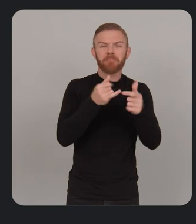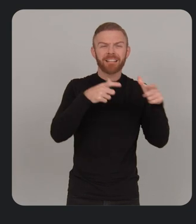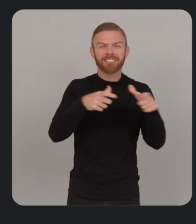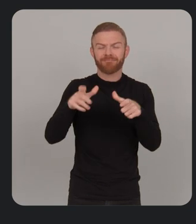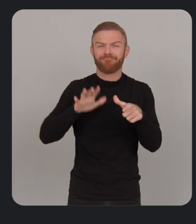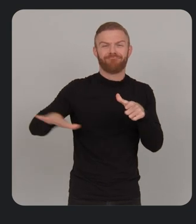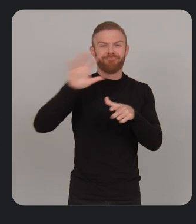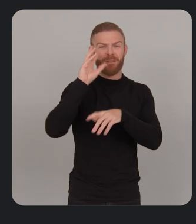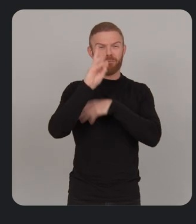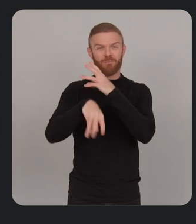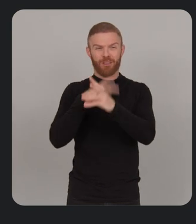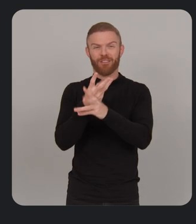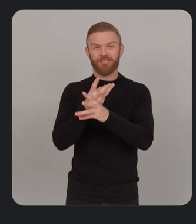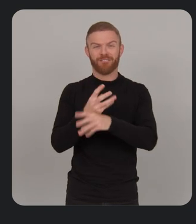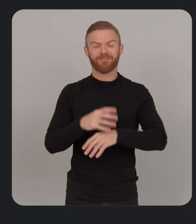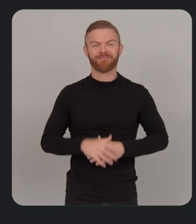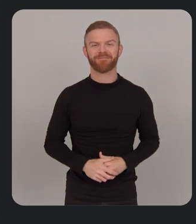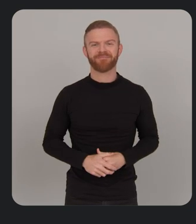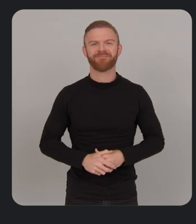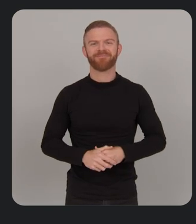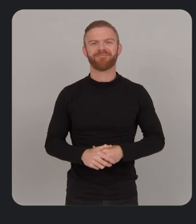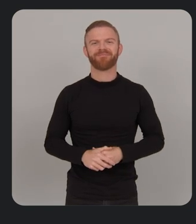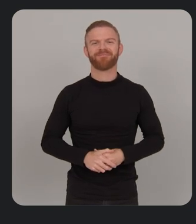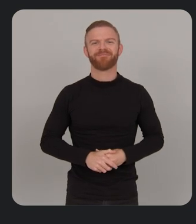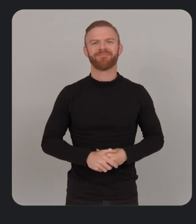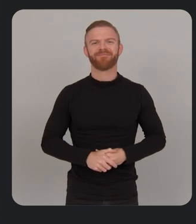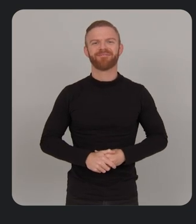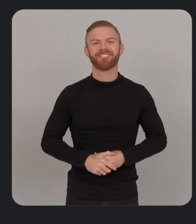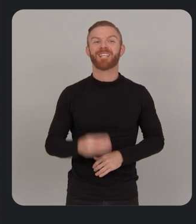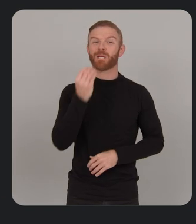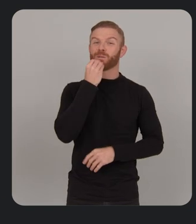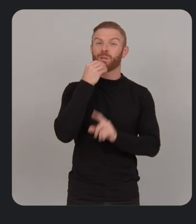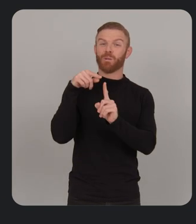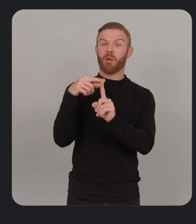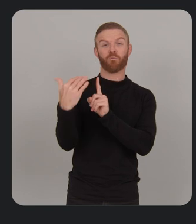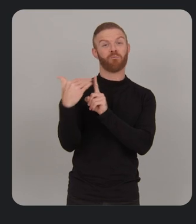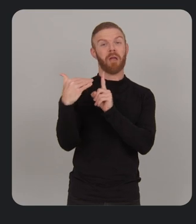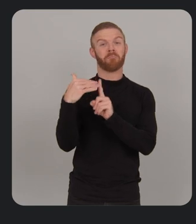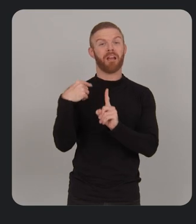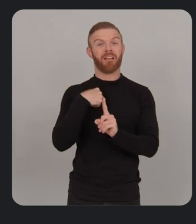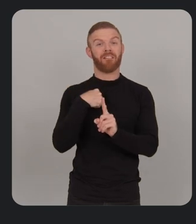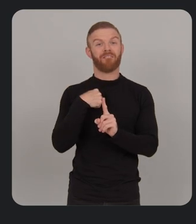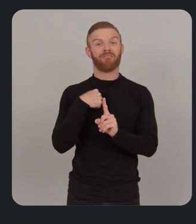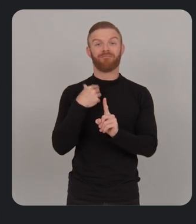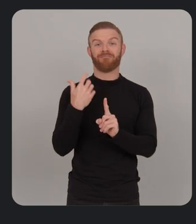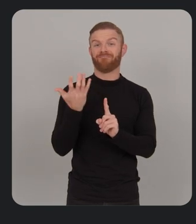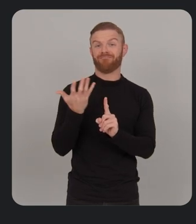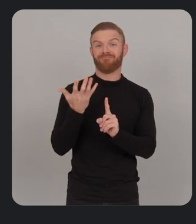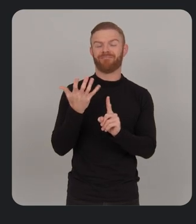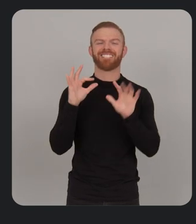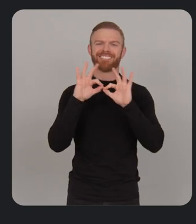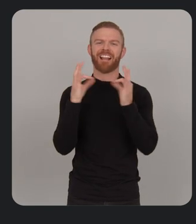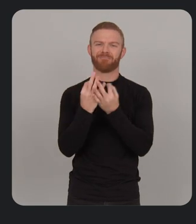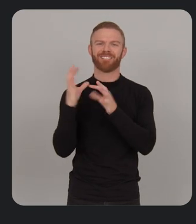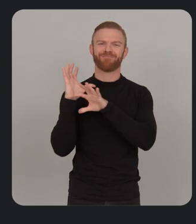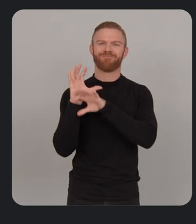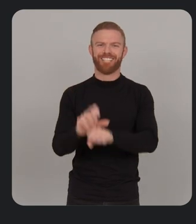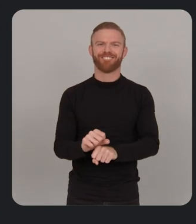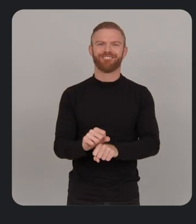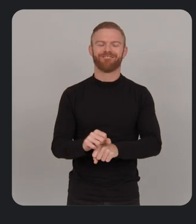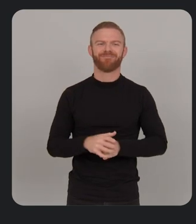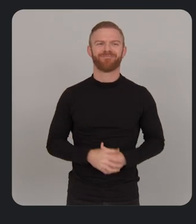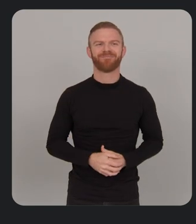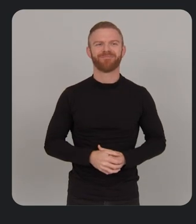dishes to enjoy from all around the world. For me, food reminds me of family traditions.